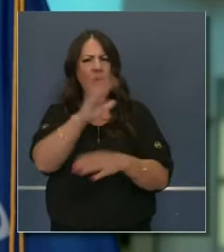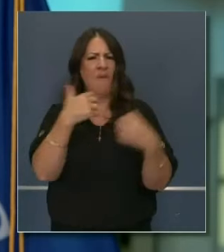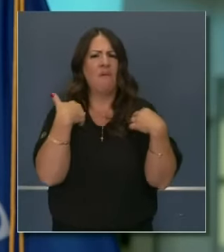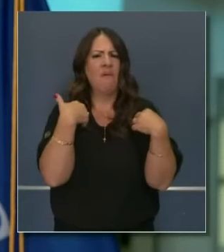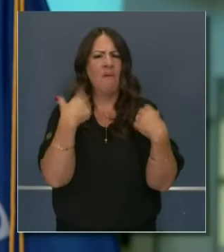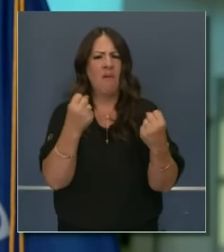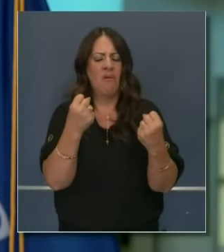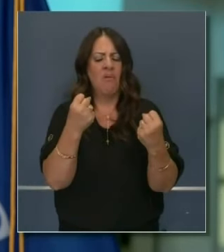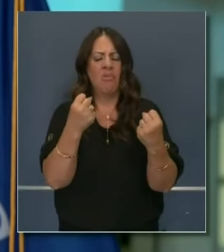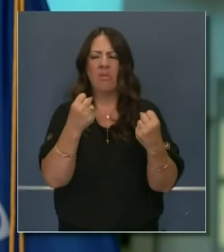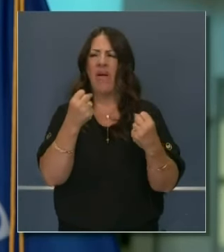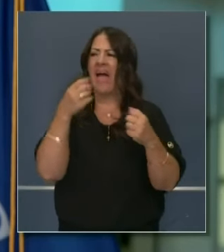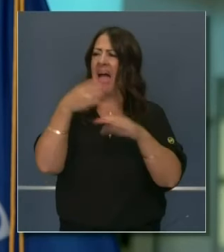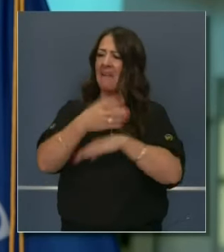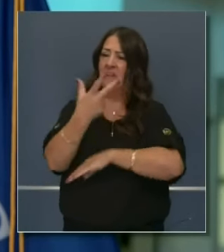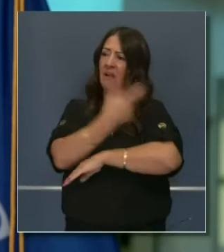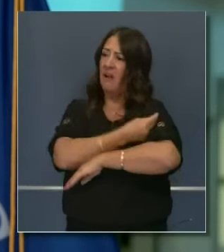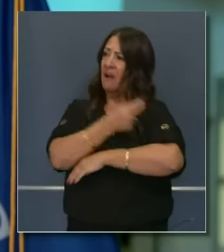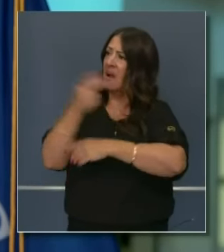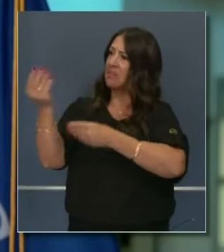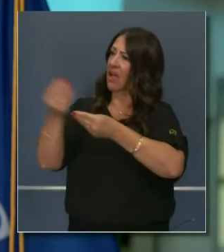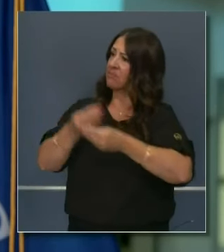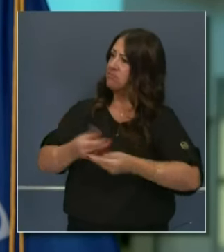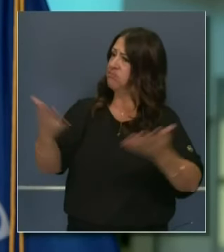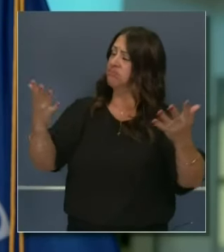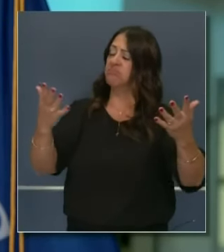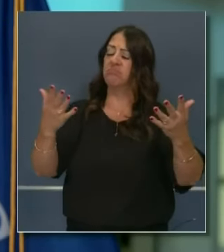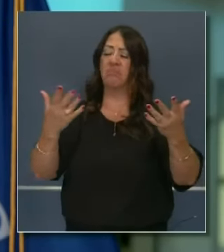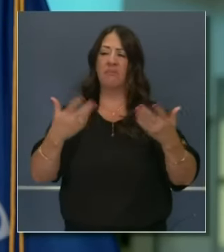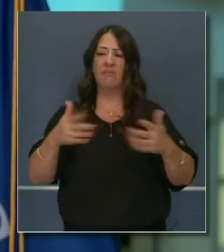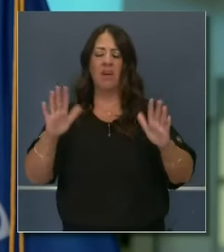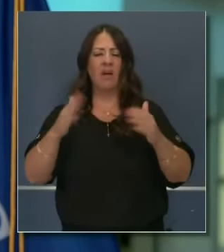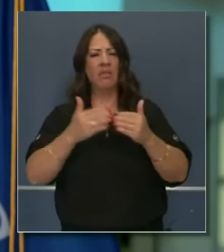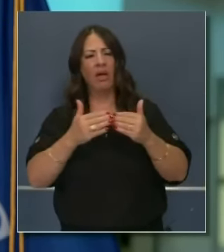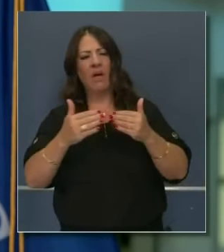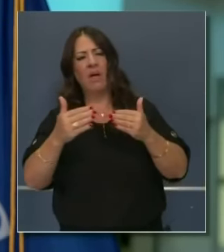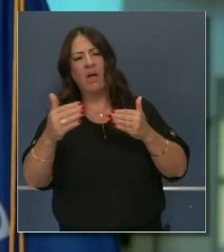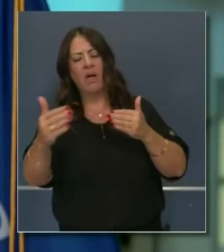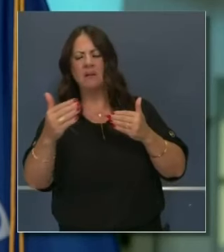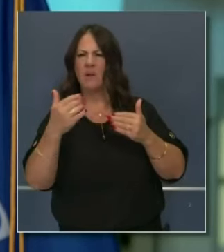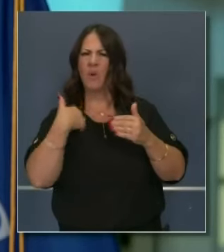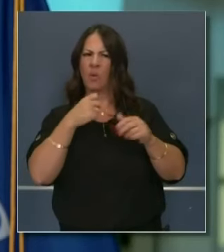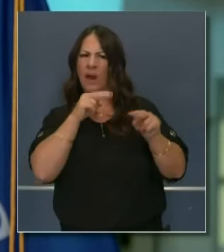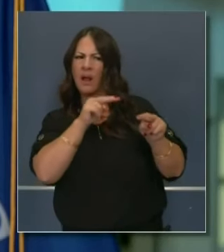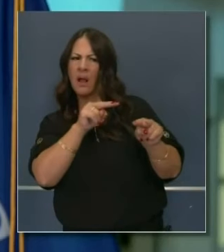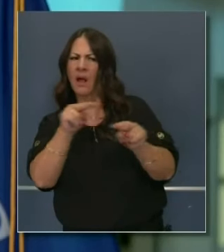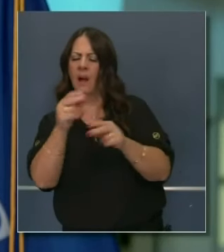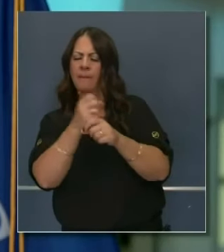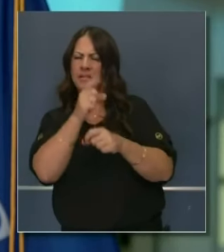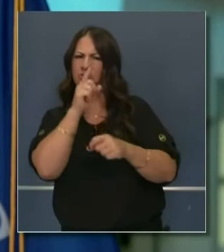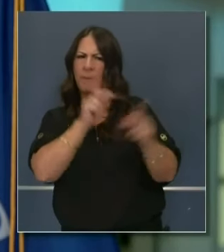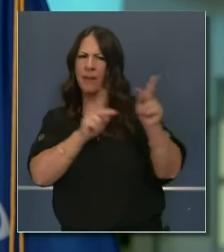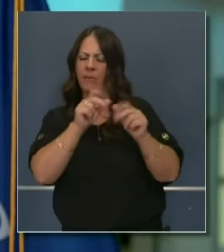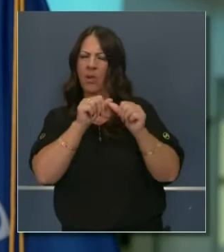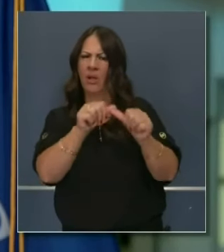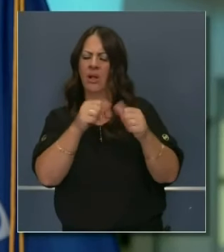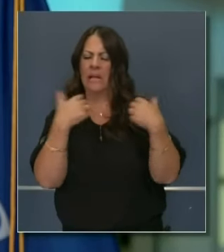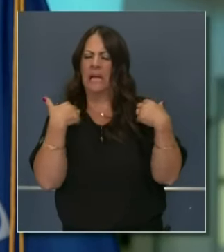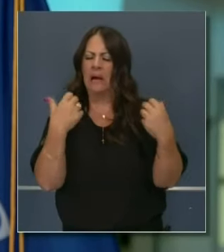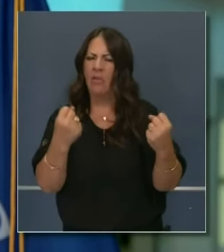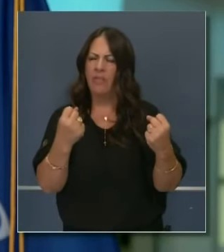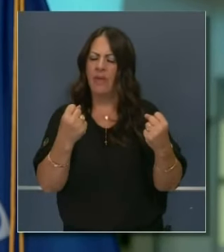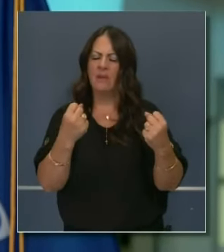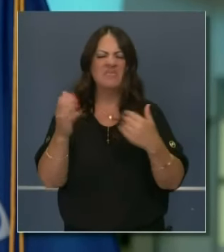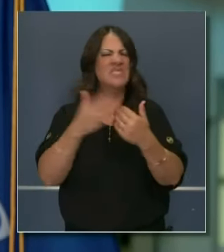long after the vaccines are distributed and applied. And that's also part of our planning and our protocols. So it doesn't matter who the